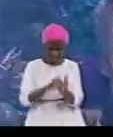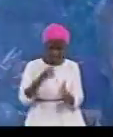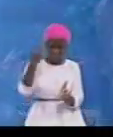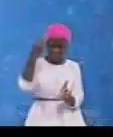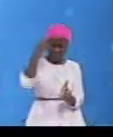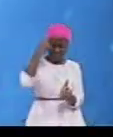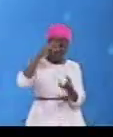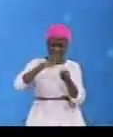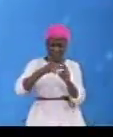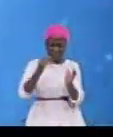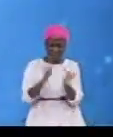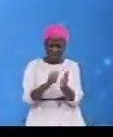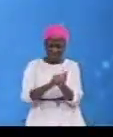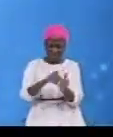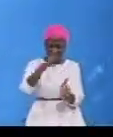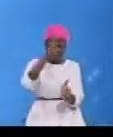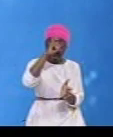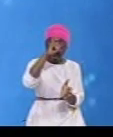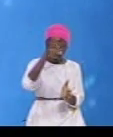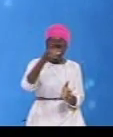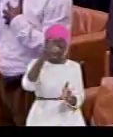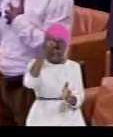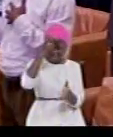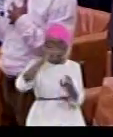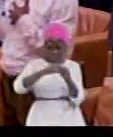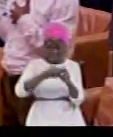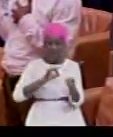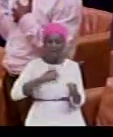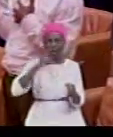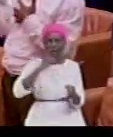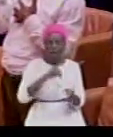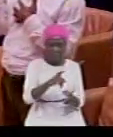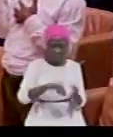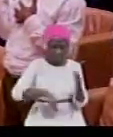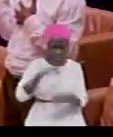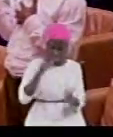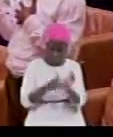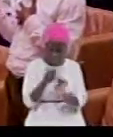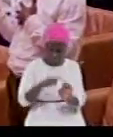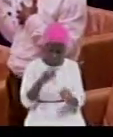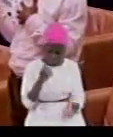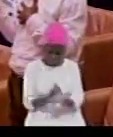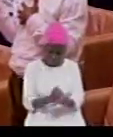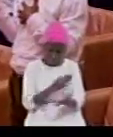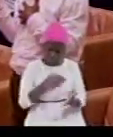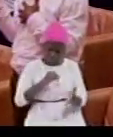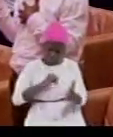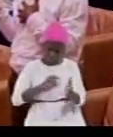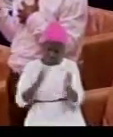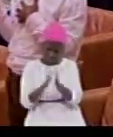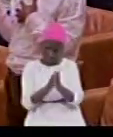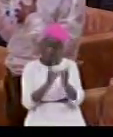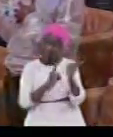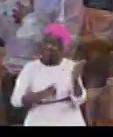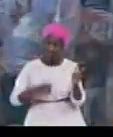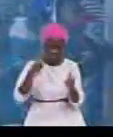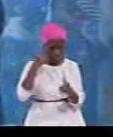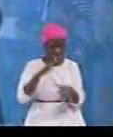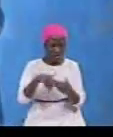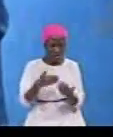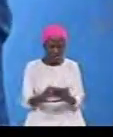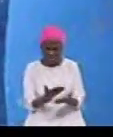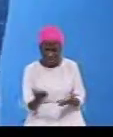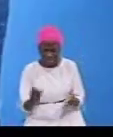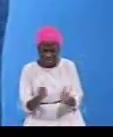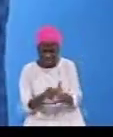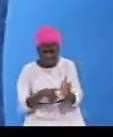that demonic problem, I command you come out in Jesus' name. And I pray, Lord, for all those things walking